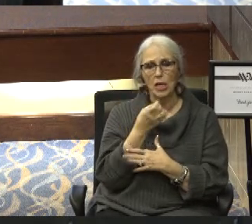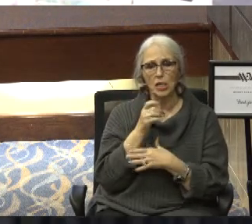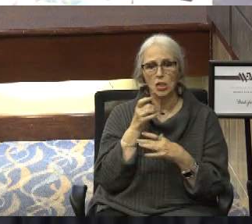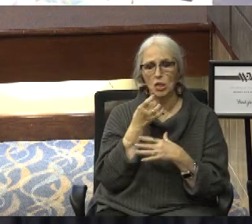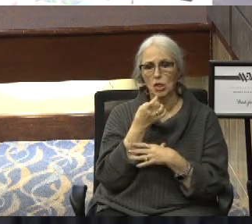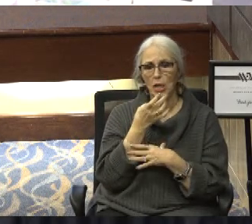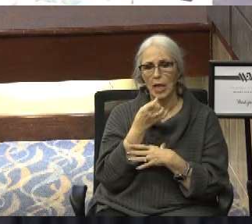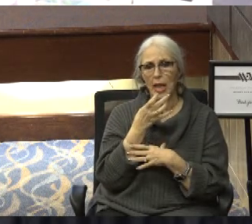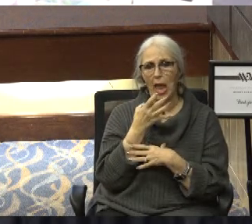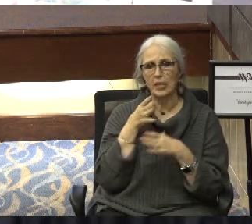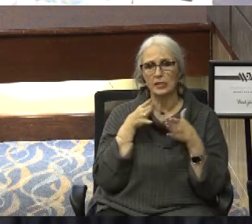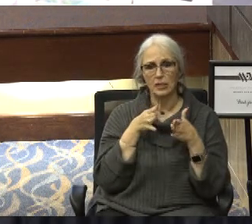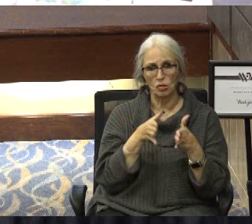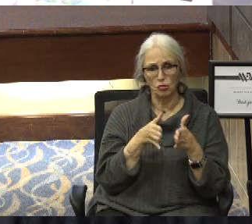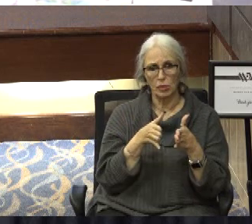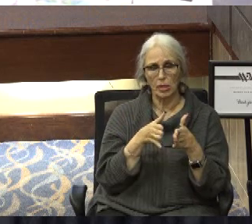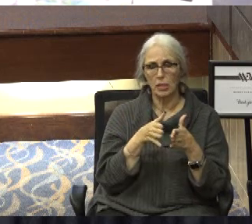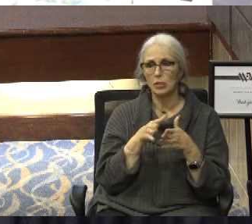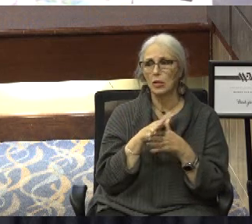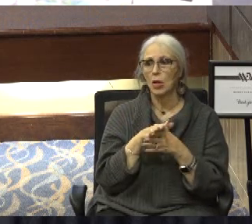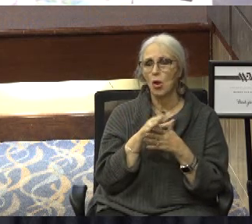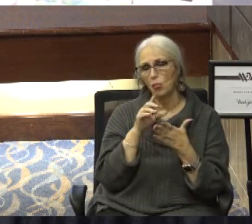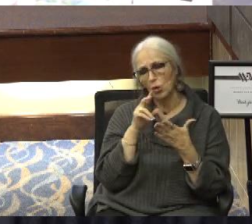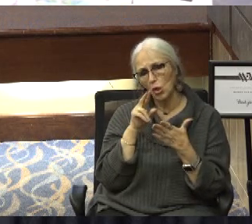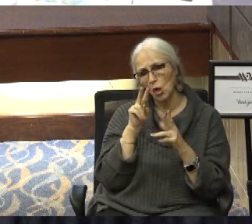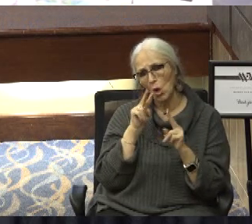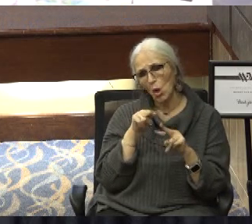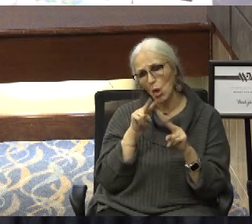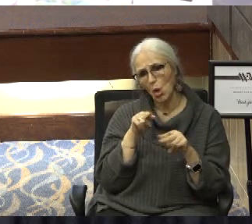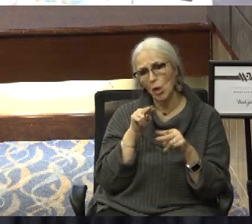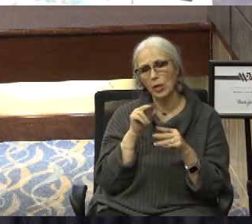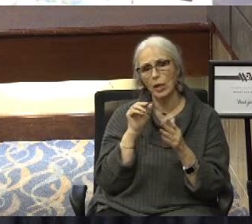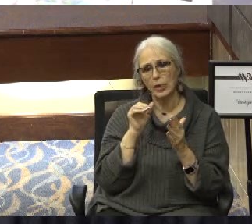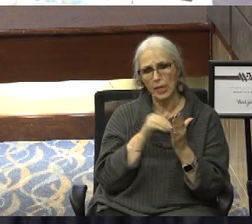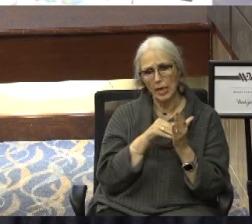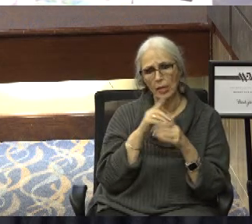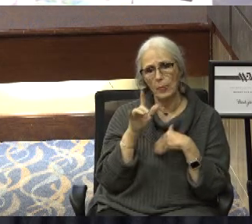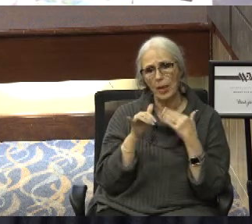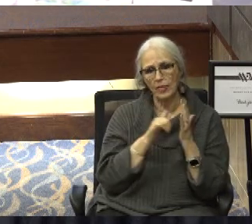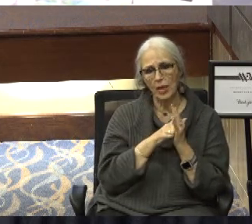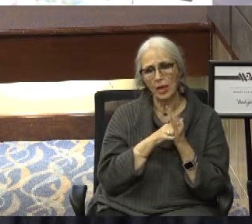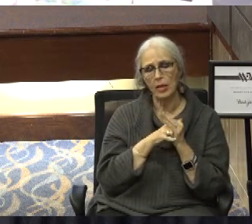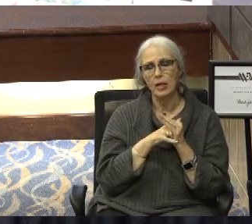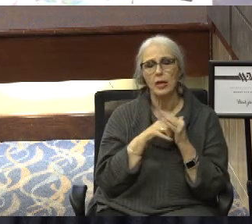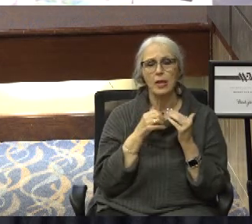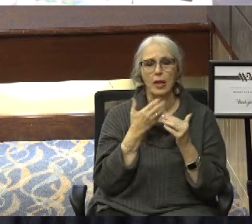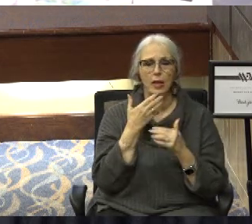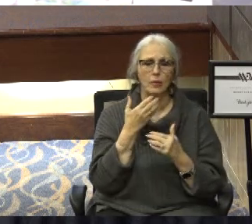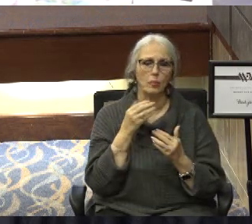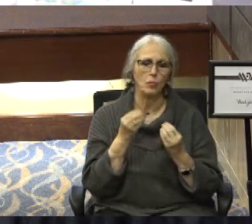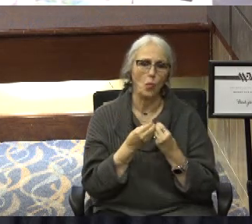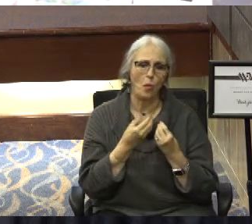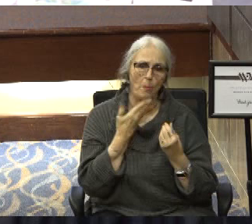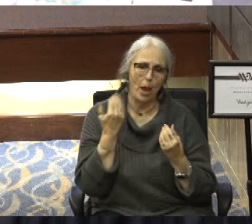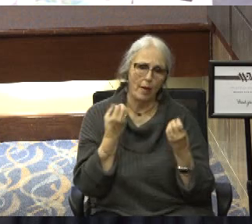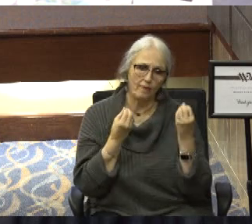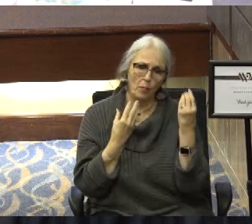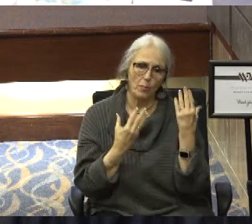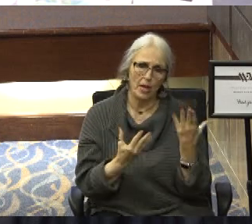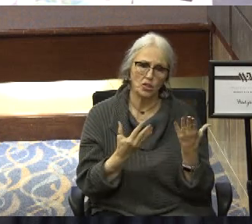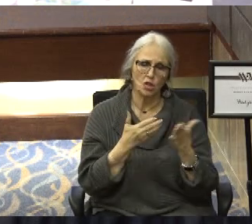well, but we're going to gut check our scenarios with that and provide you with, or work with whoever you want. I think it was Kent with the